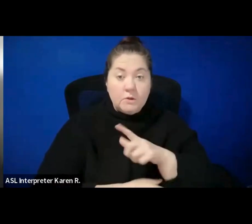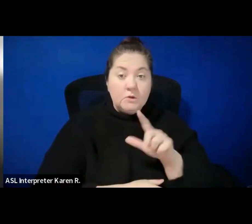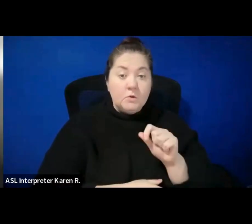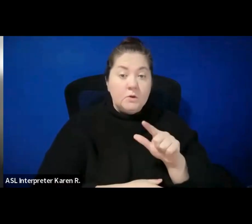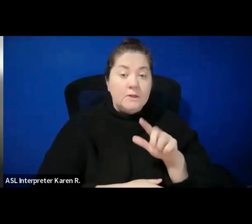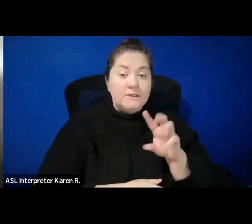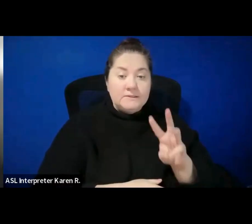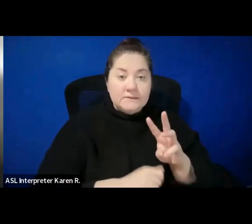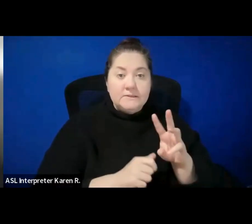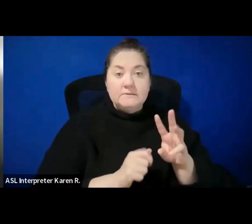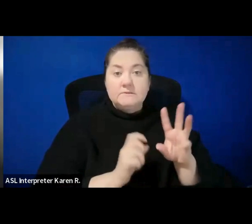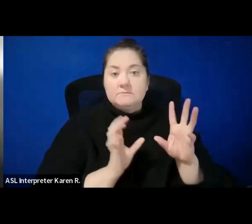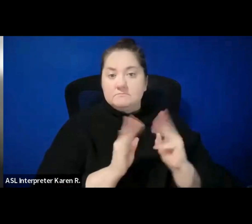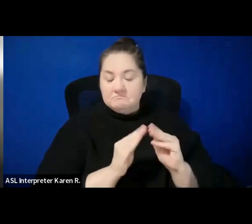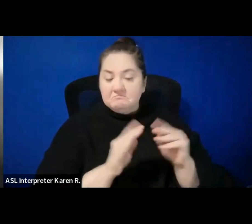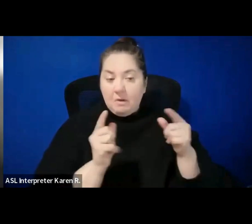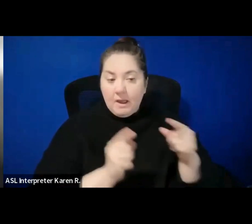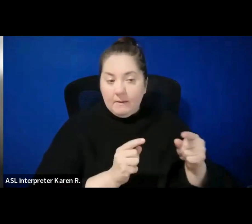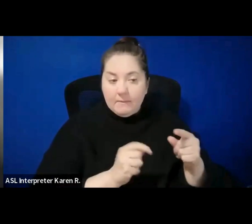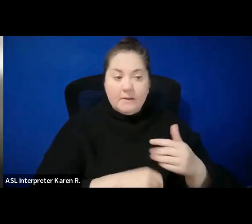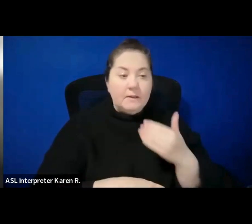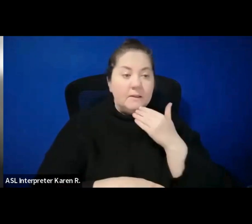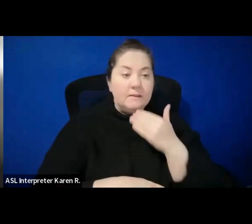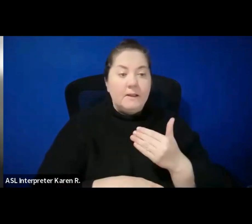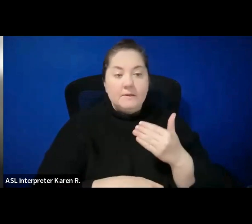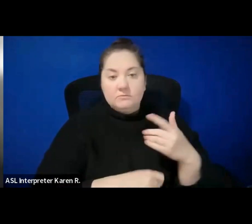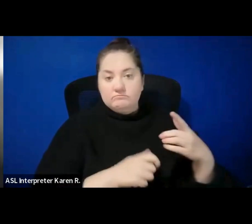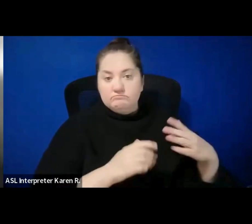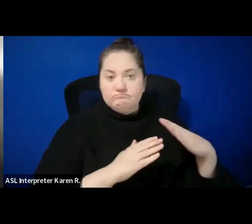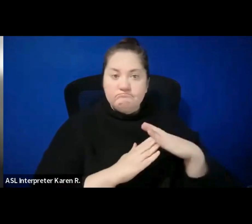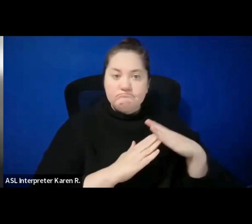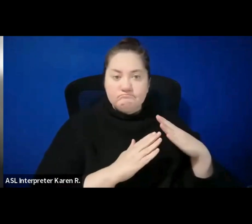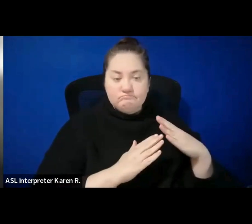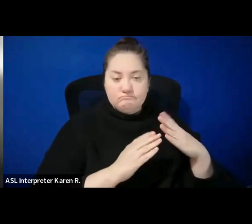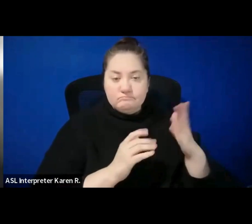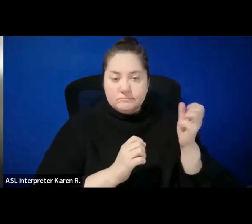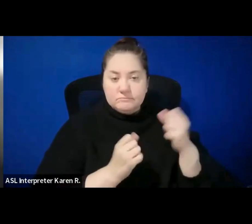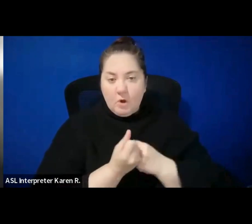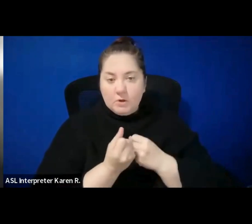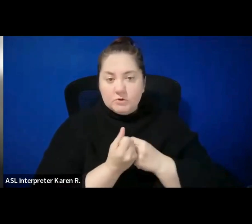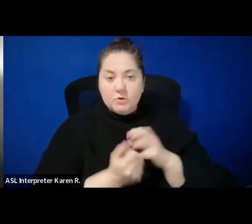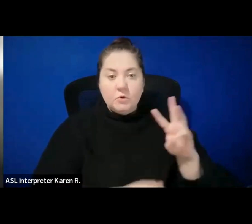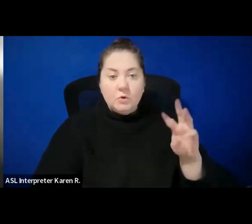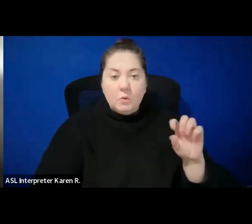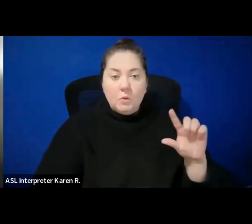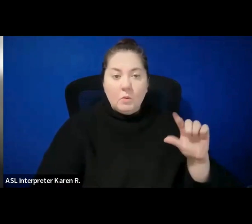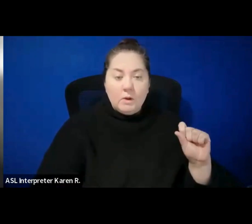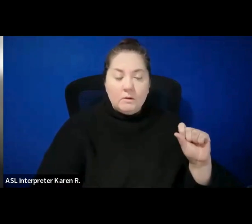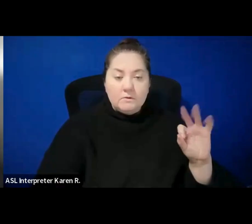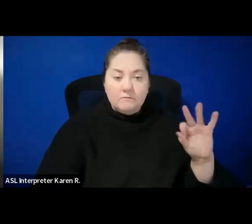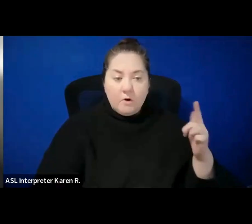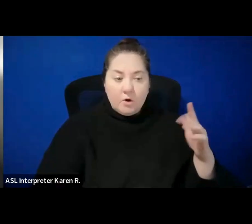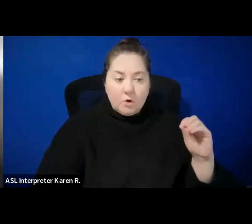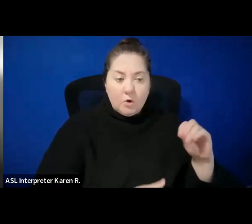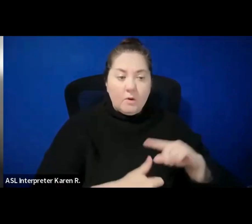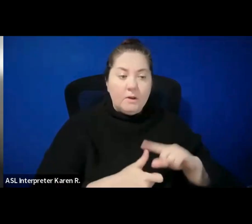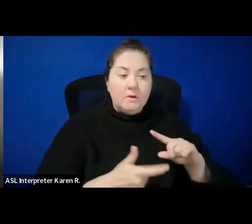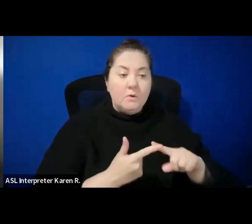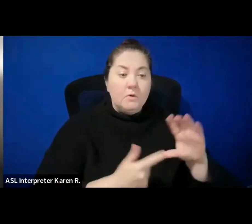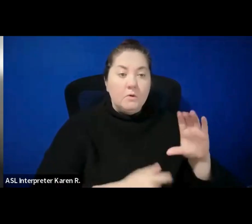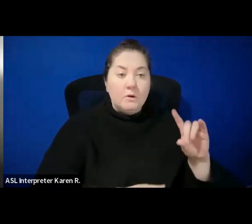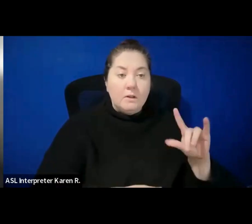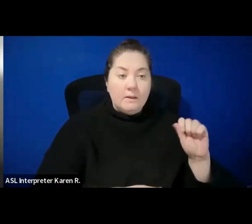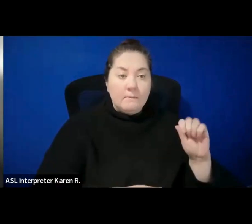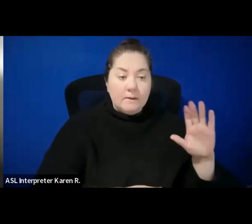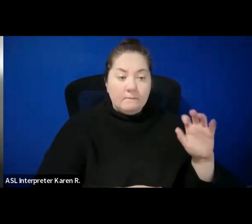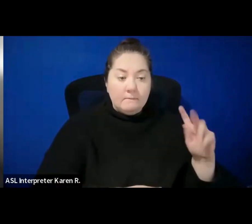2026 convenings possible. Thanks to our presenting sponsor, Wells Fargo. And we'd also like to thank Columbia Bank Community